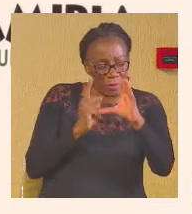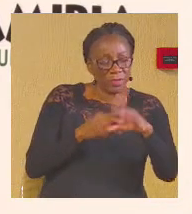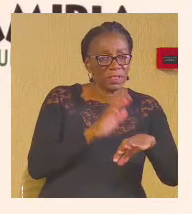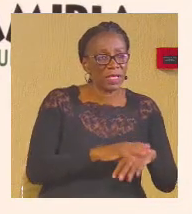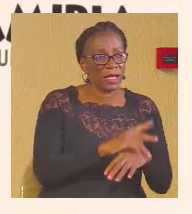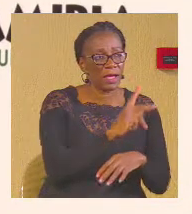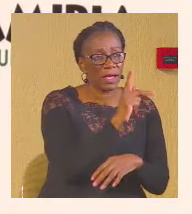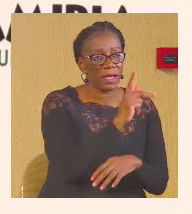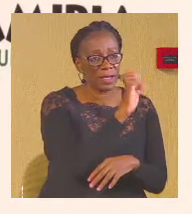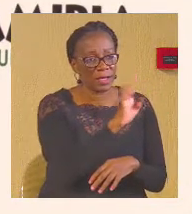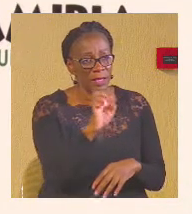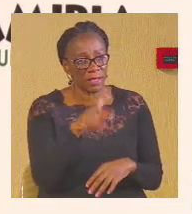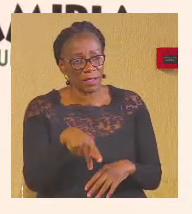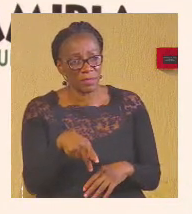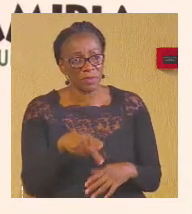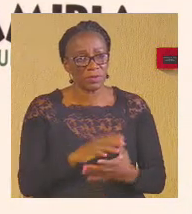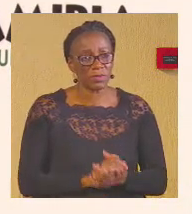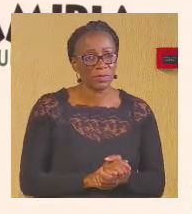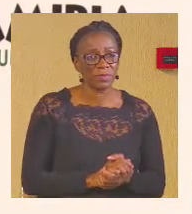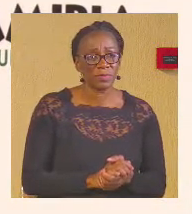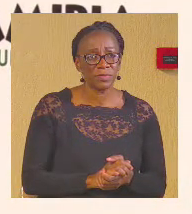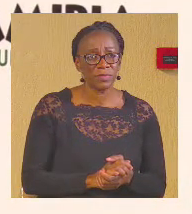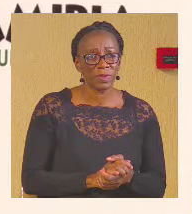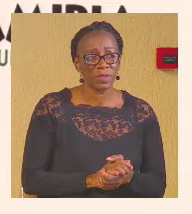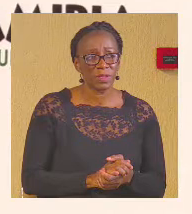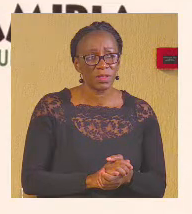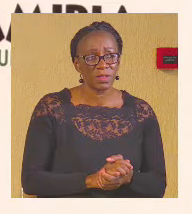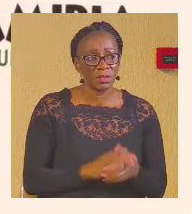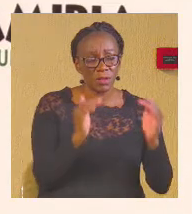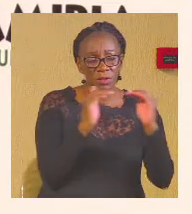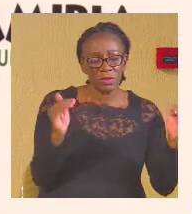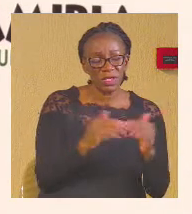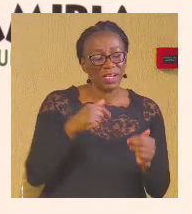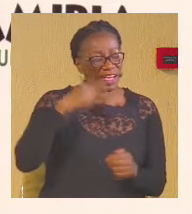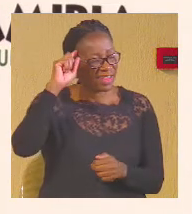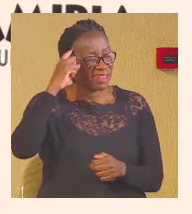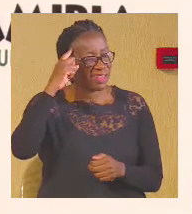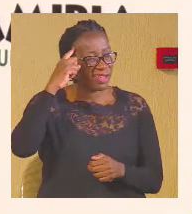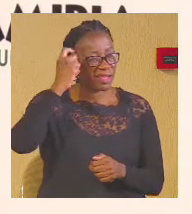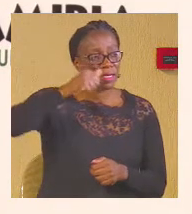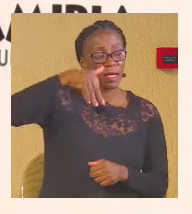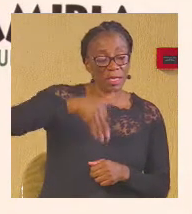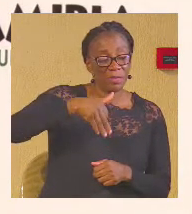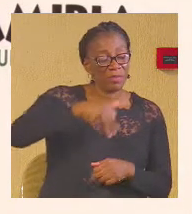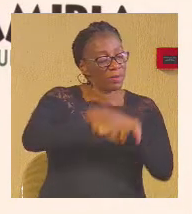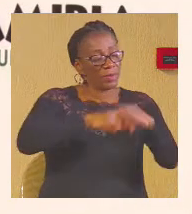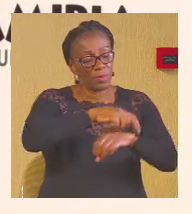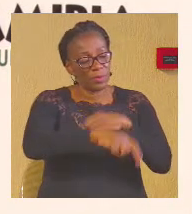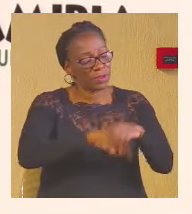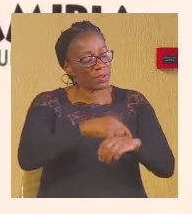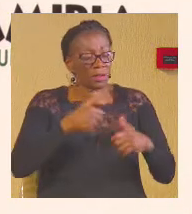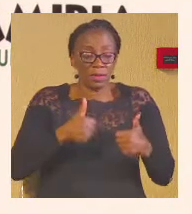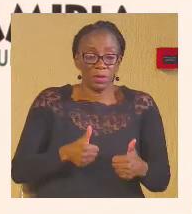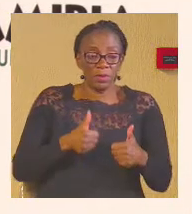So those are going to be awarded as well. So generally, I think Namibia is ready. We